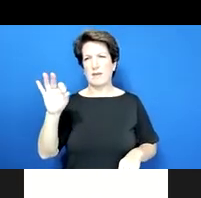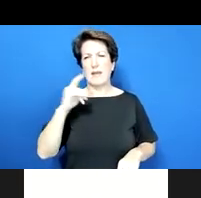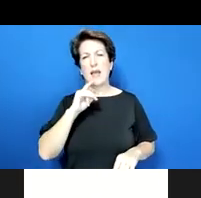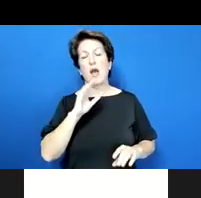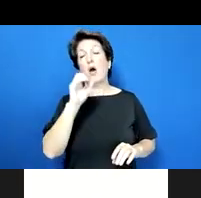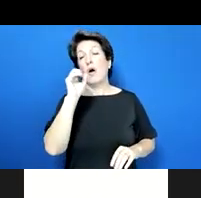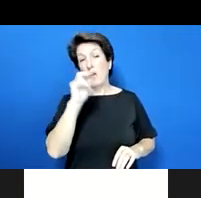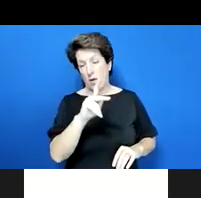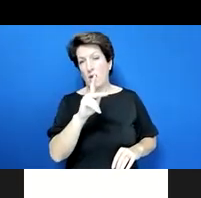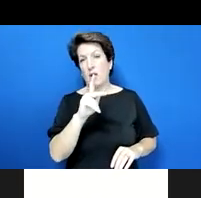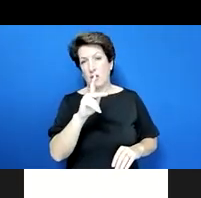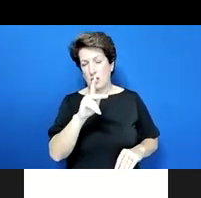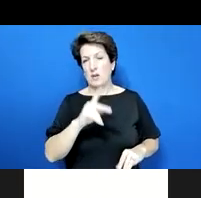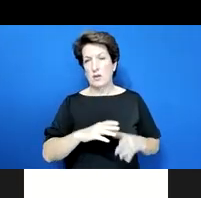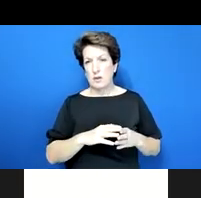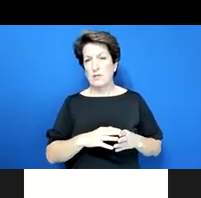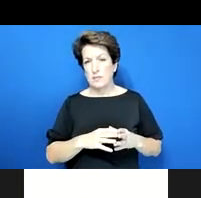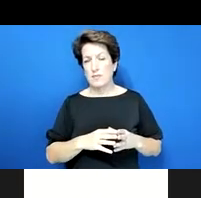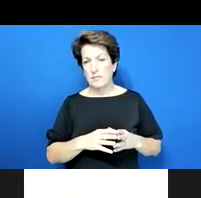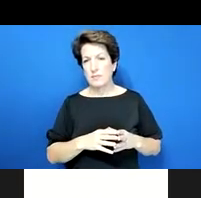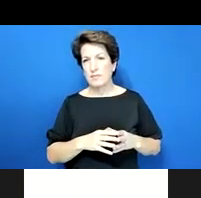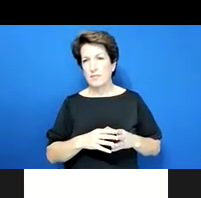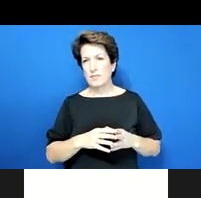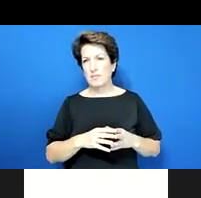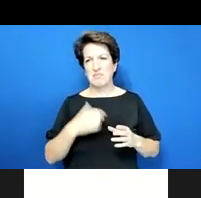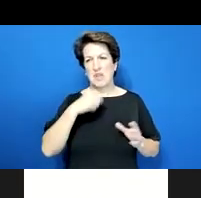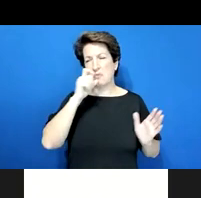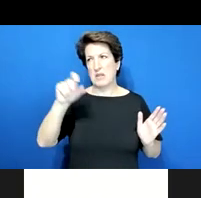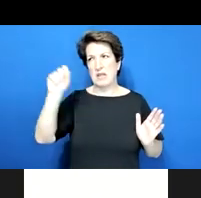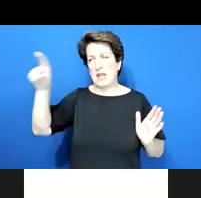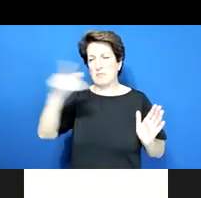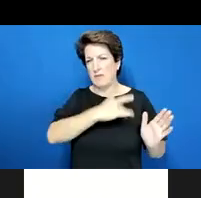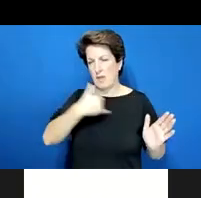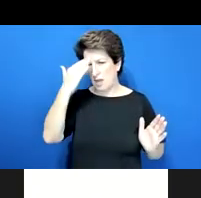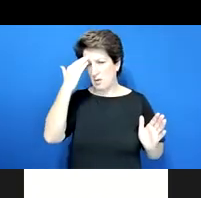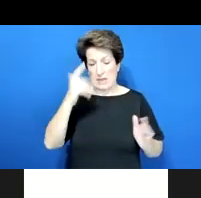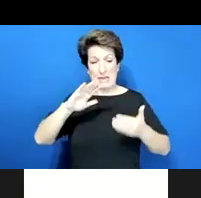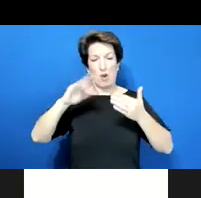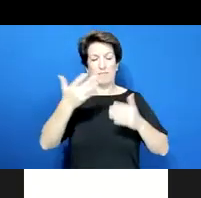that with confidence, without having to ask, that the city would not